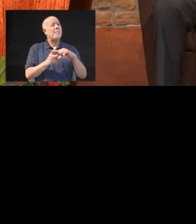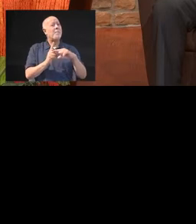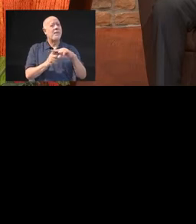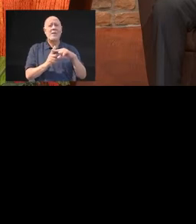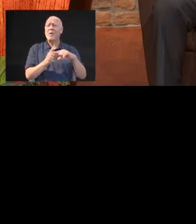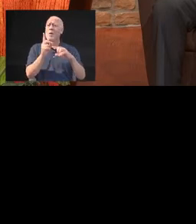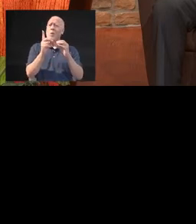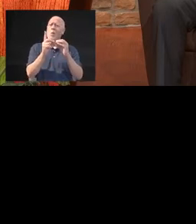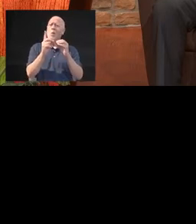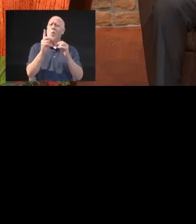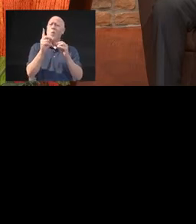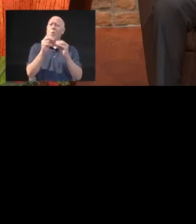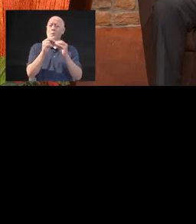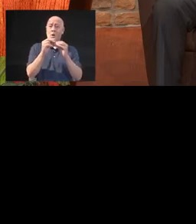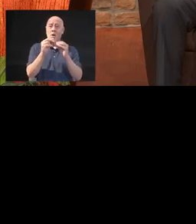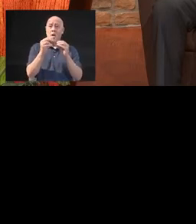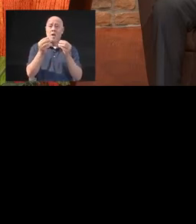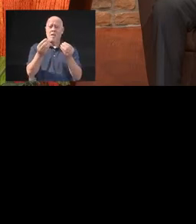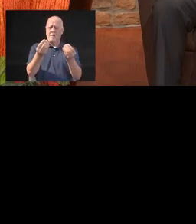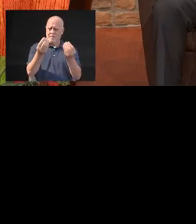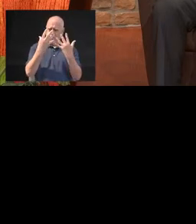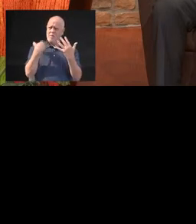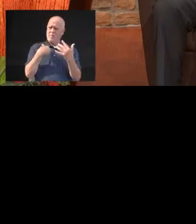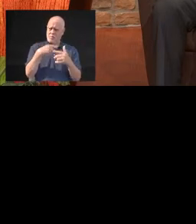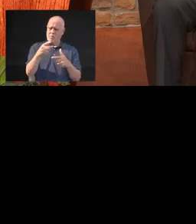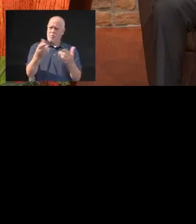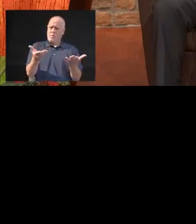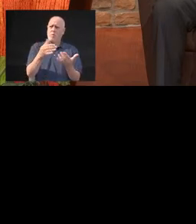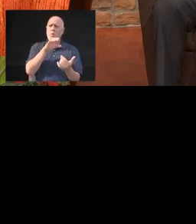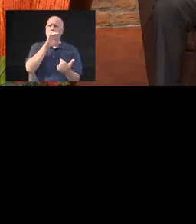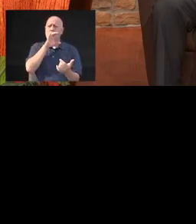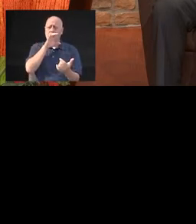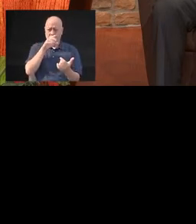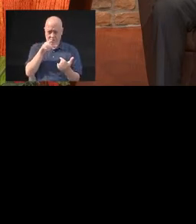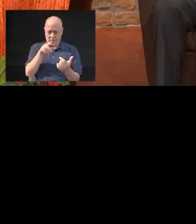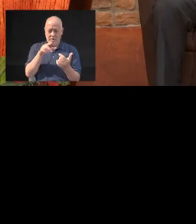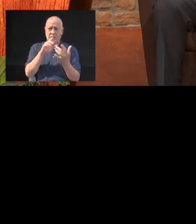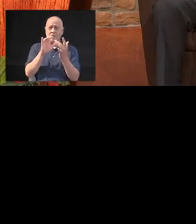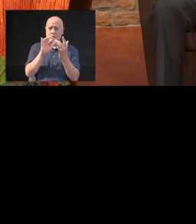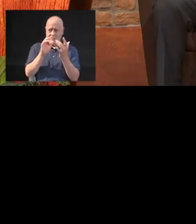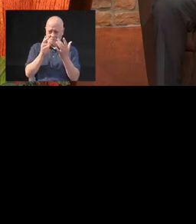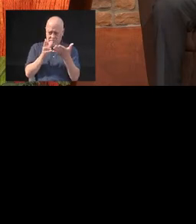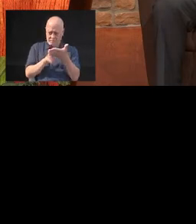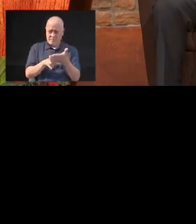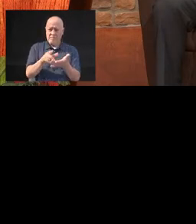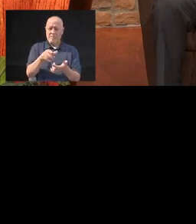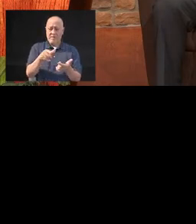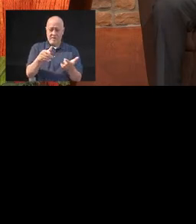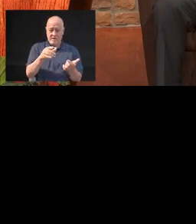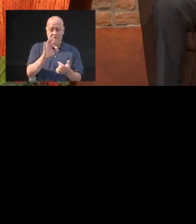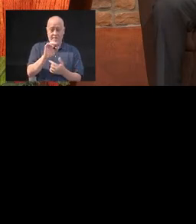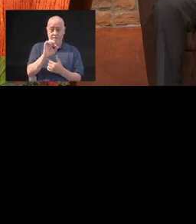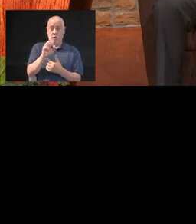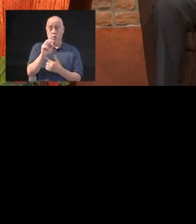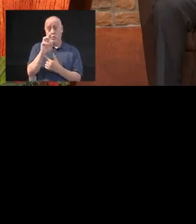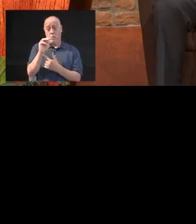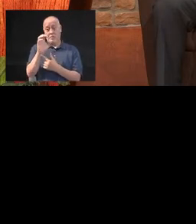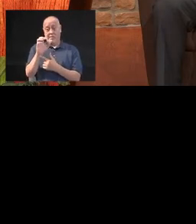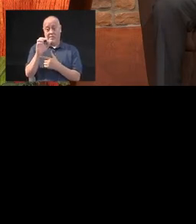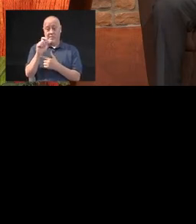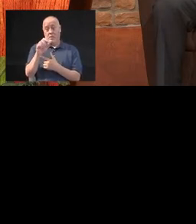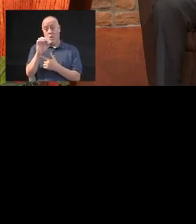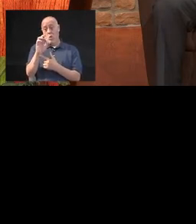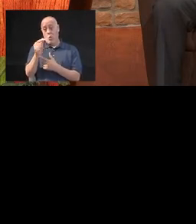moment to let us know you're here. You can go online and register at florisumc.org here, or you can text here